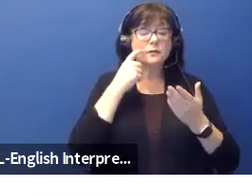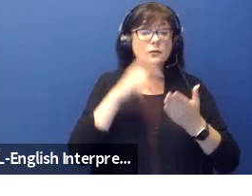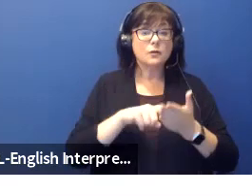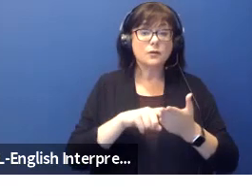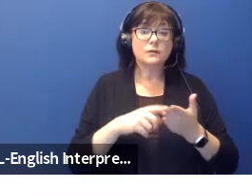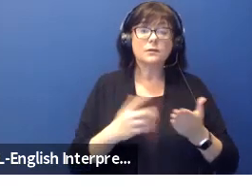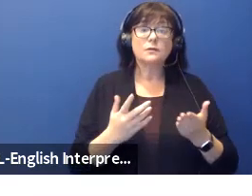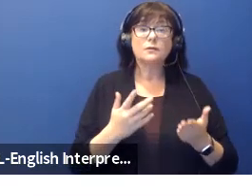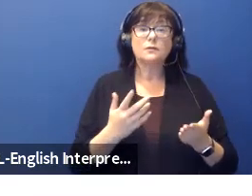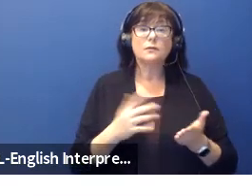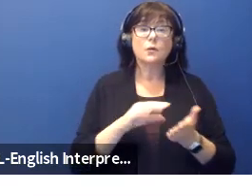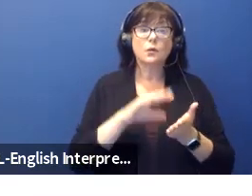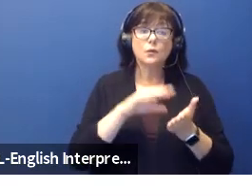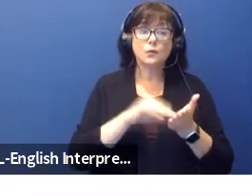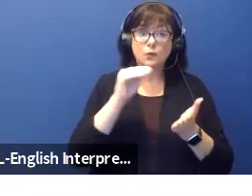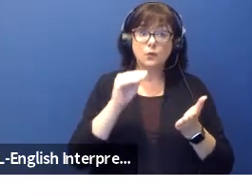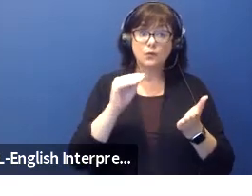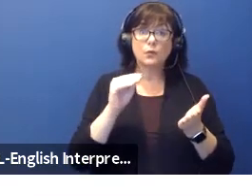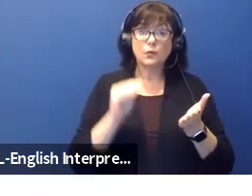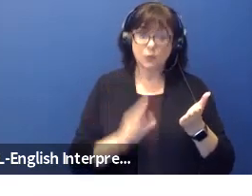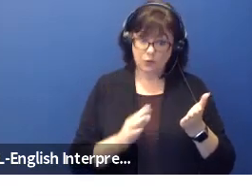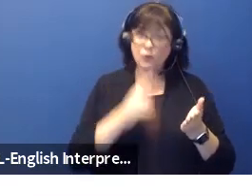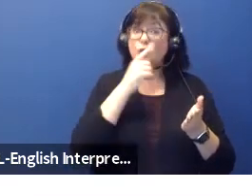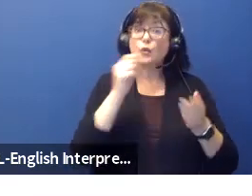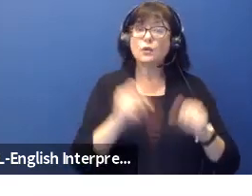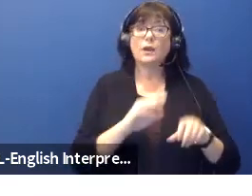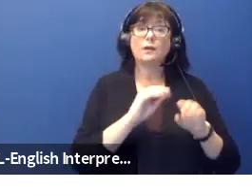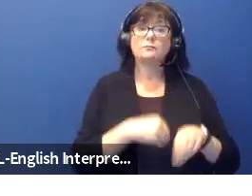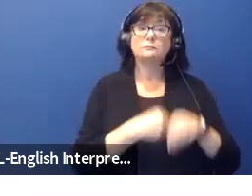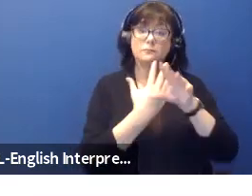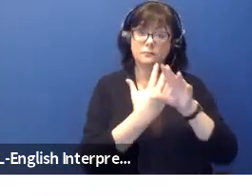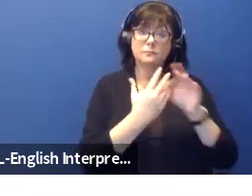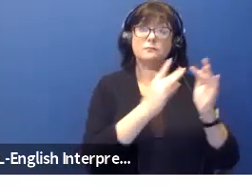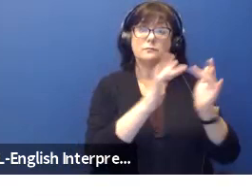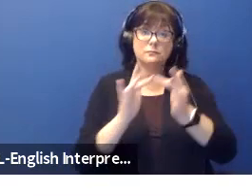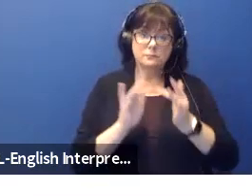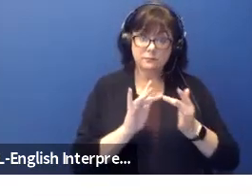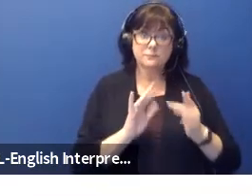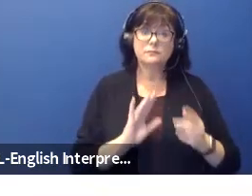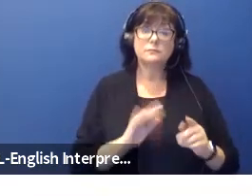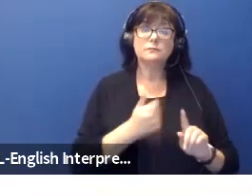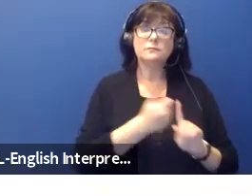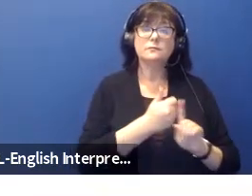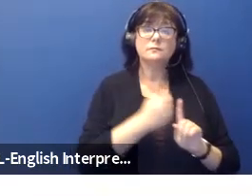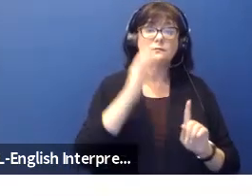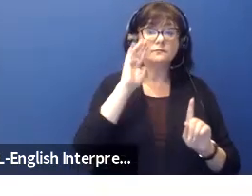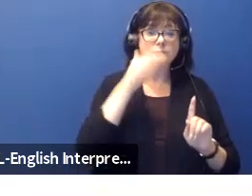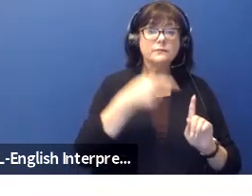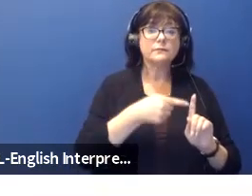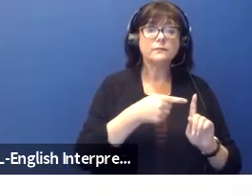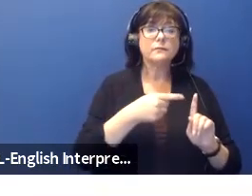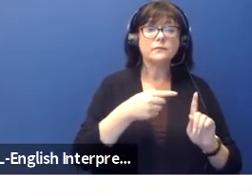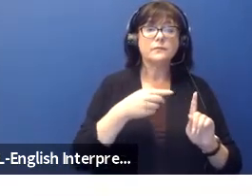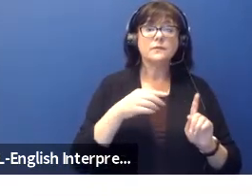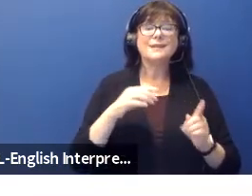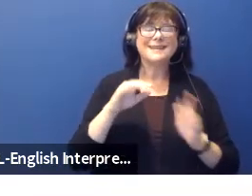the learners who are able to engage remotely tend to have fewer suitability indicators